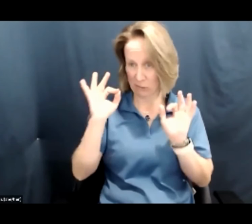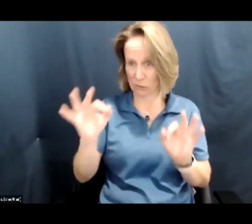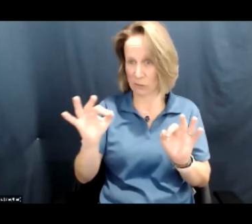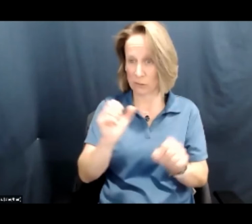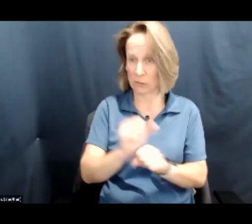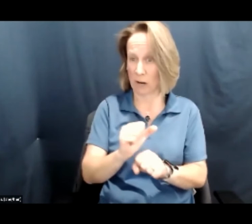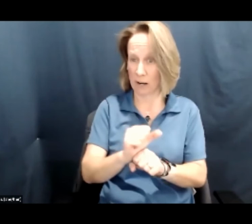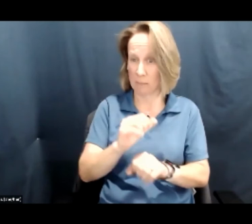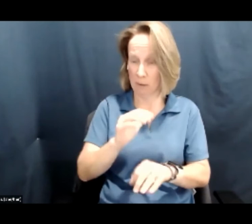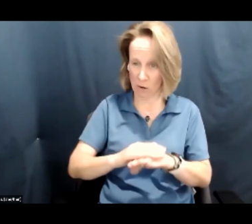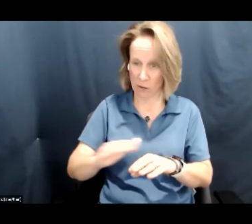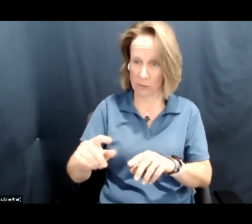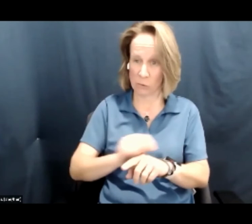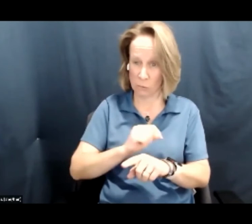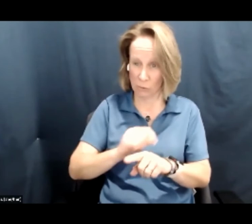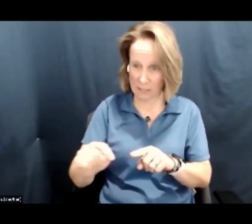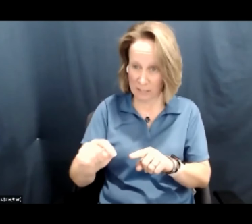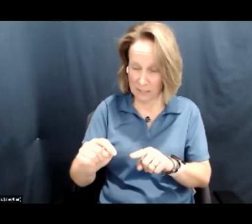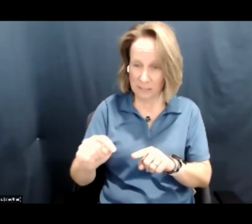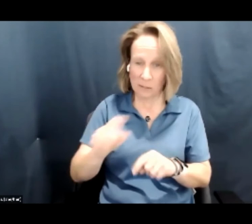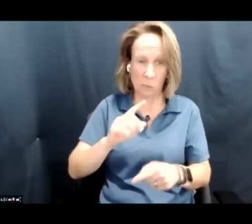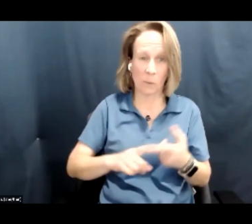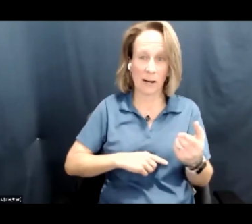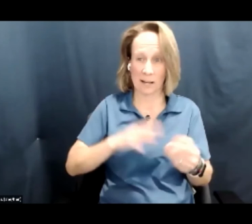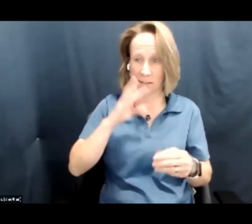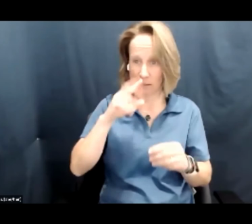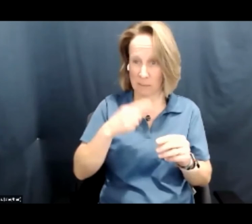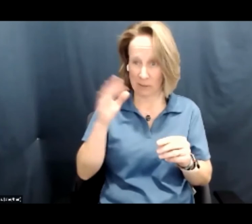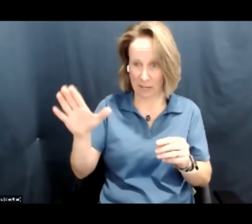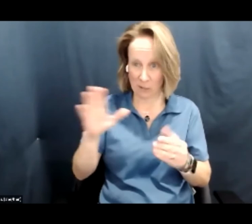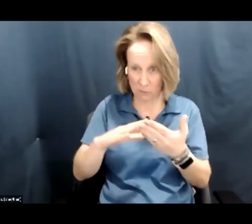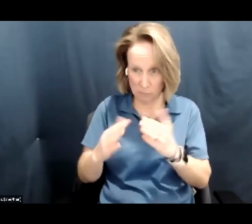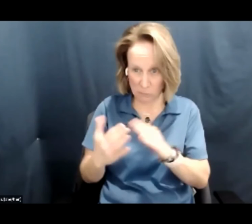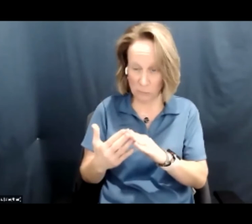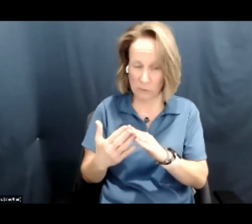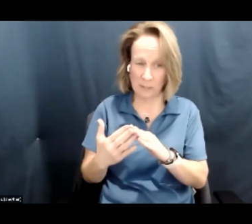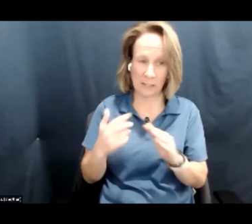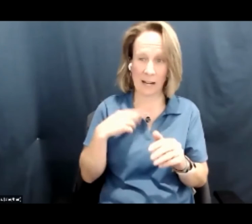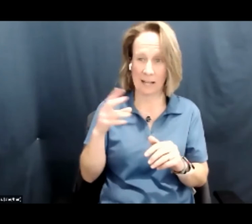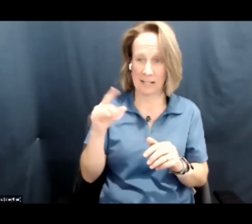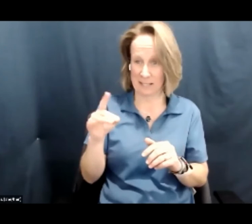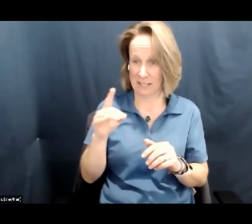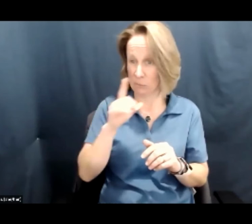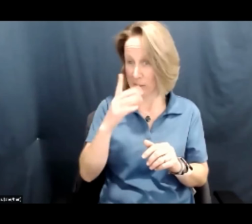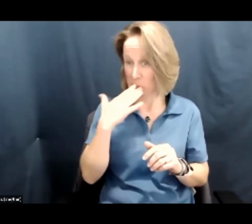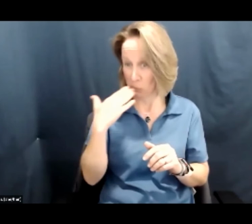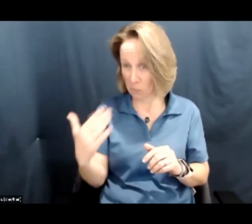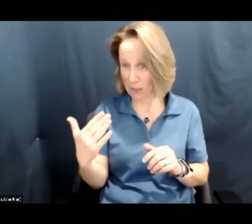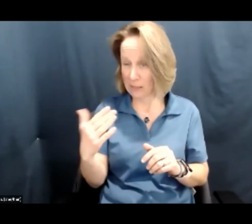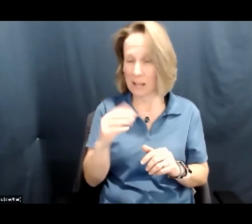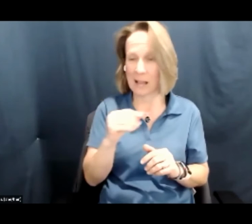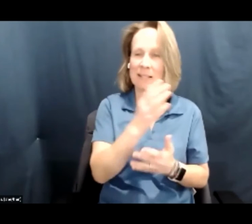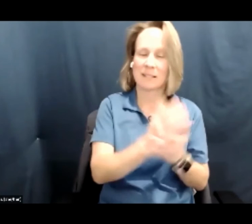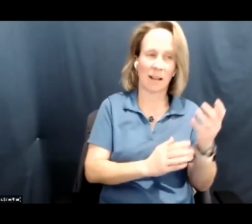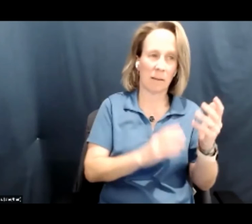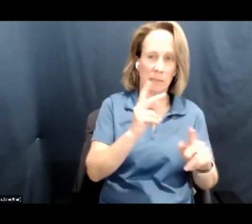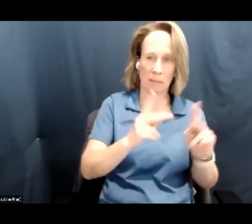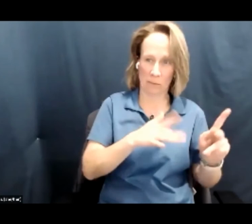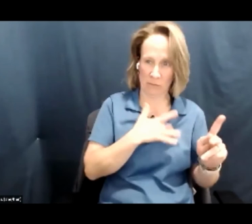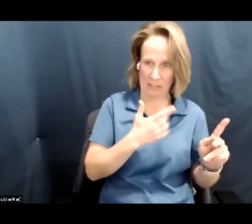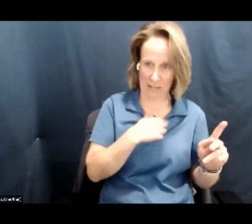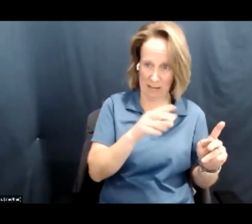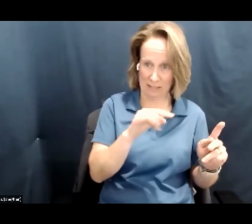that I really, when I talked about their community, I talked about it really well, and other people who feel I made mistakes, and that's